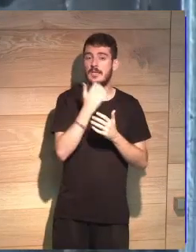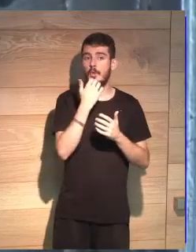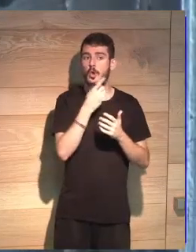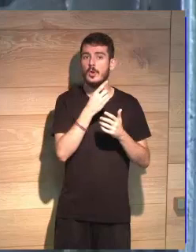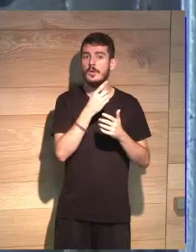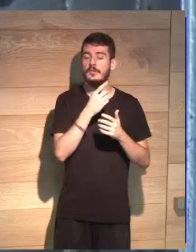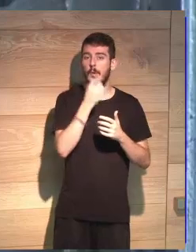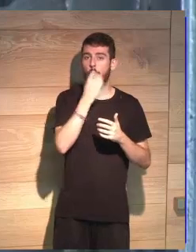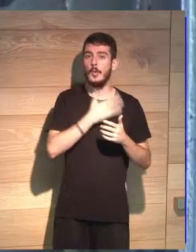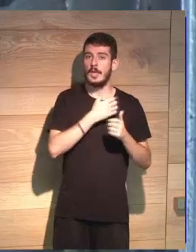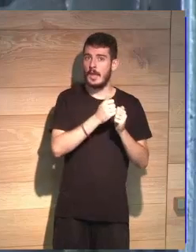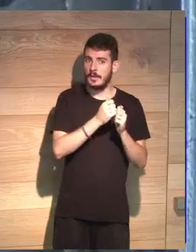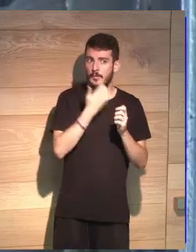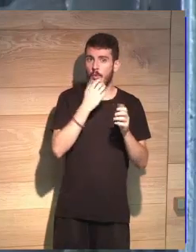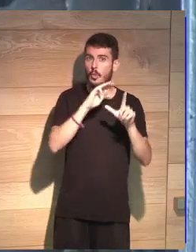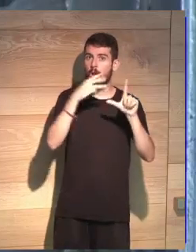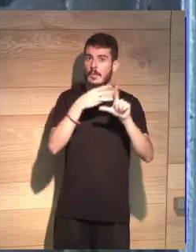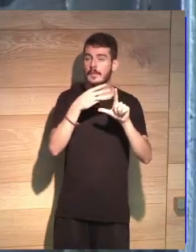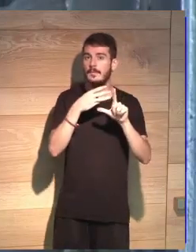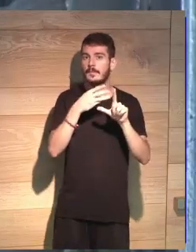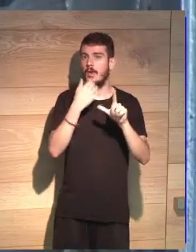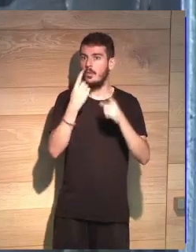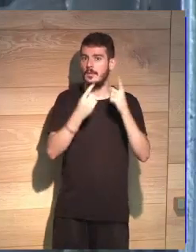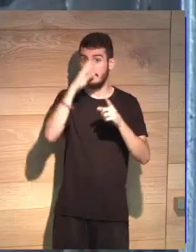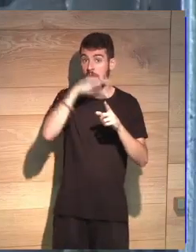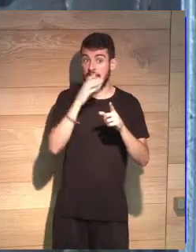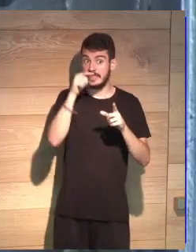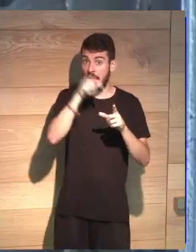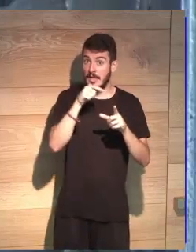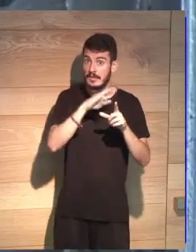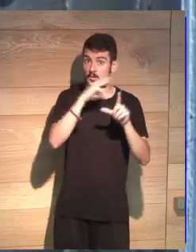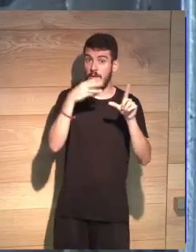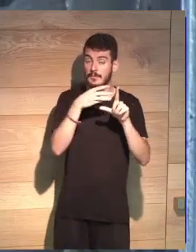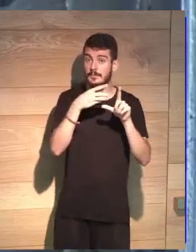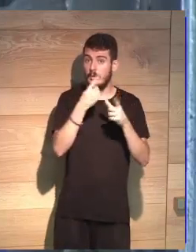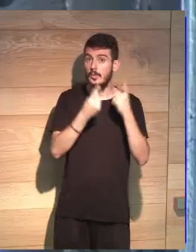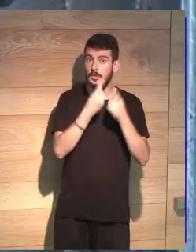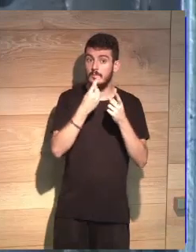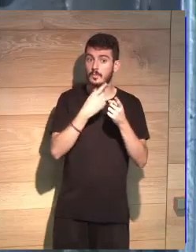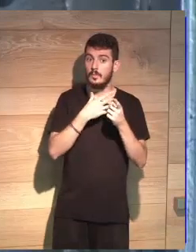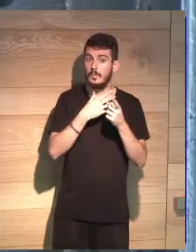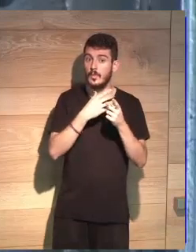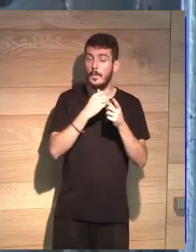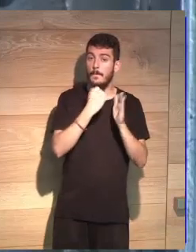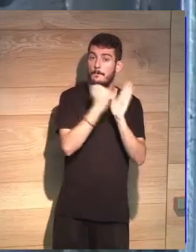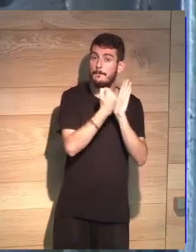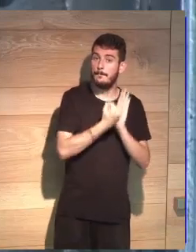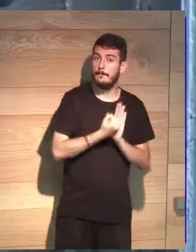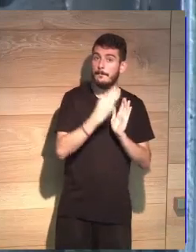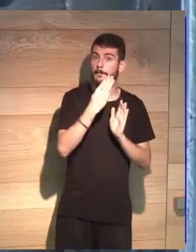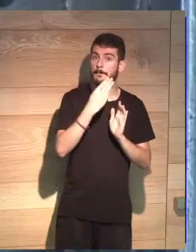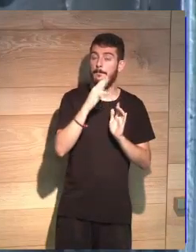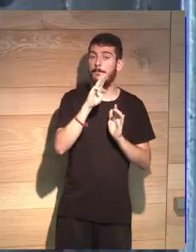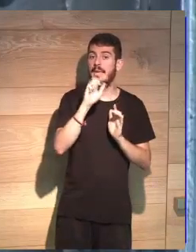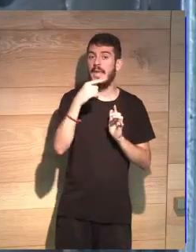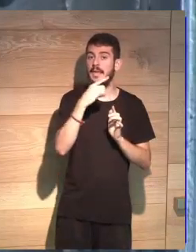PEGI coding. There are different websites where parents